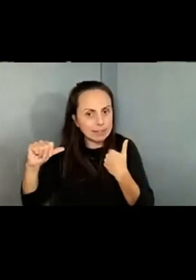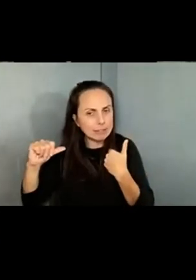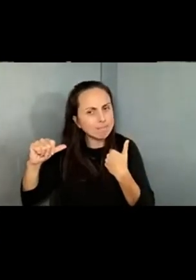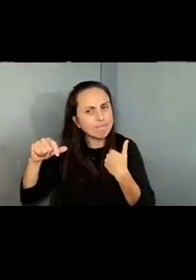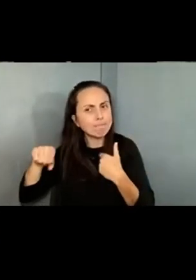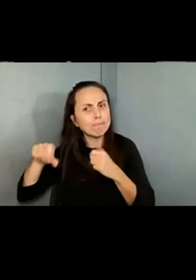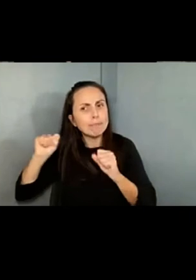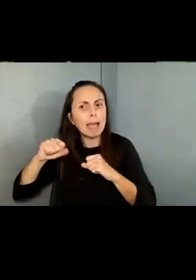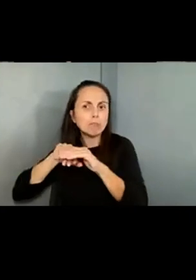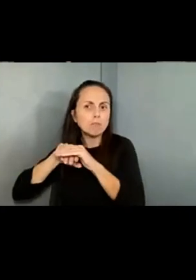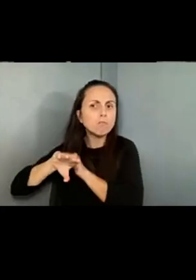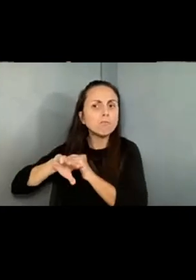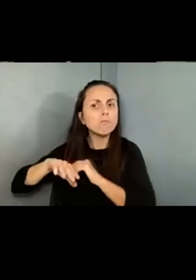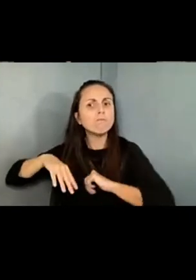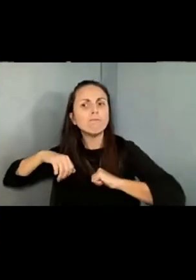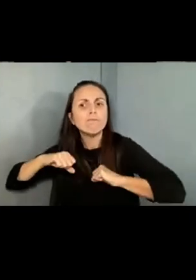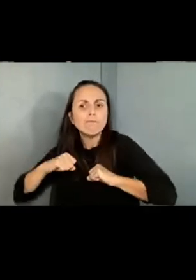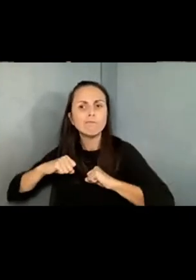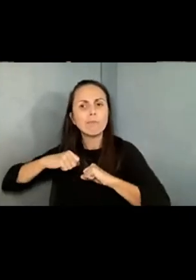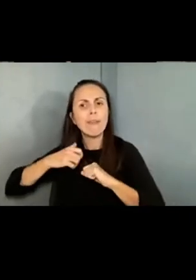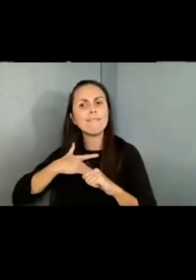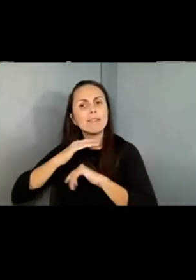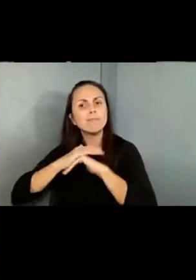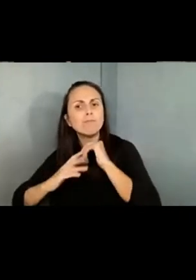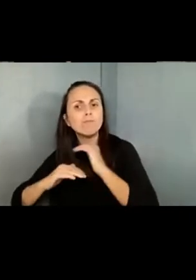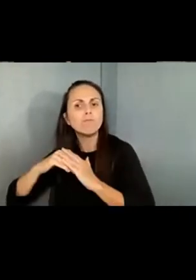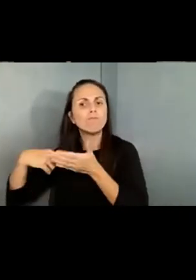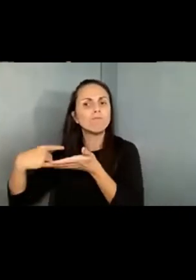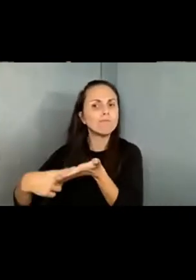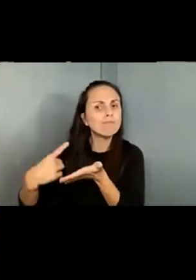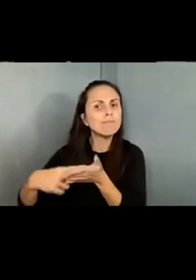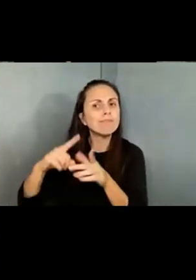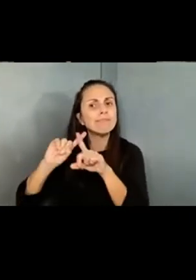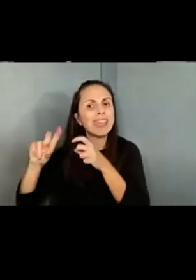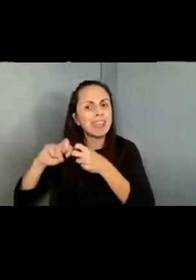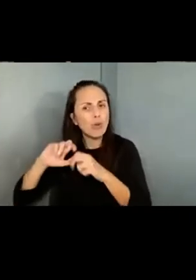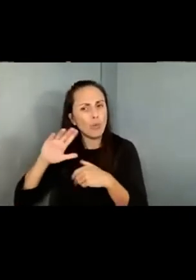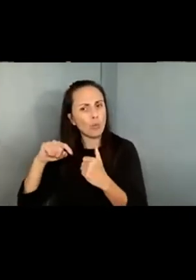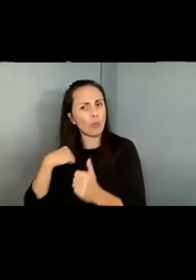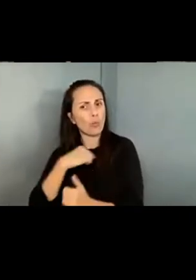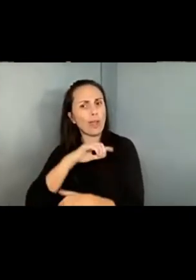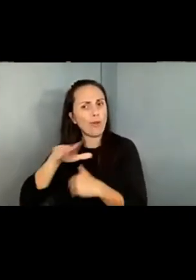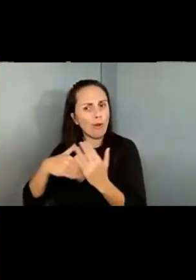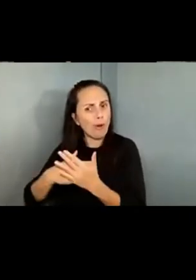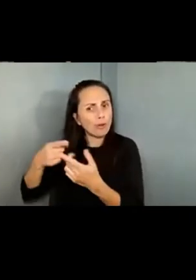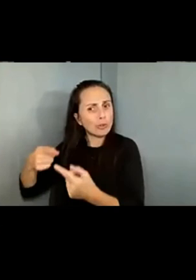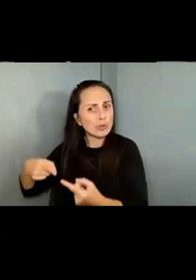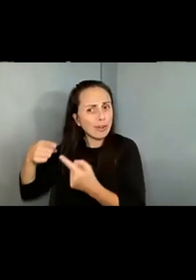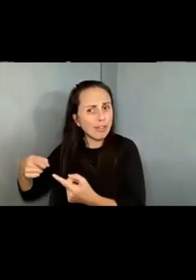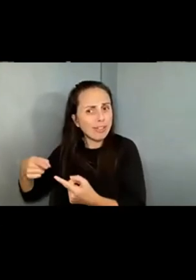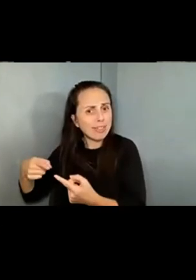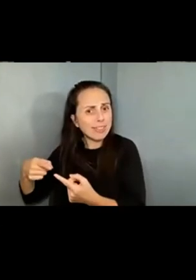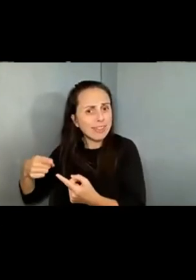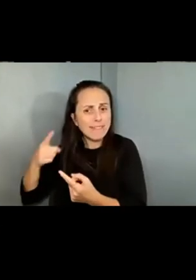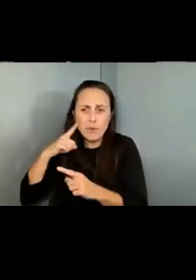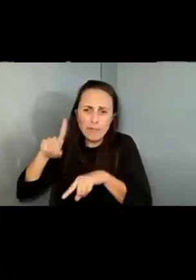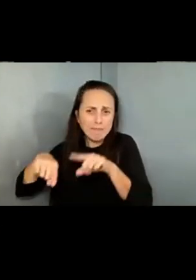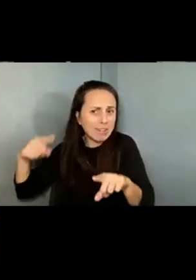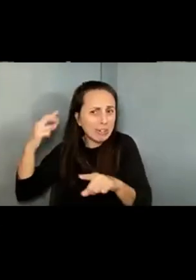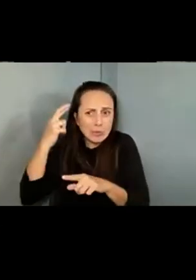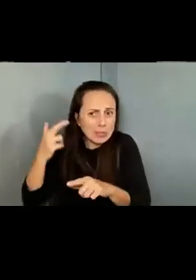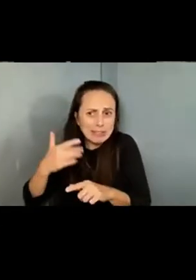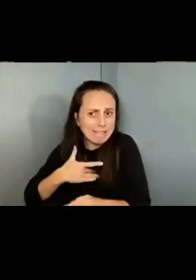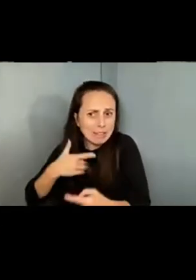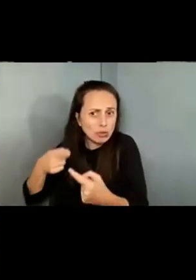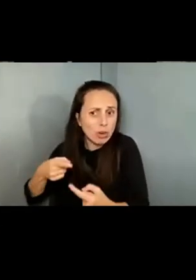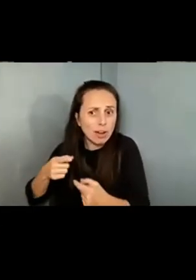disabilities to come to pick up some of the issues that we all struggle with putting forward on our own for a